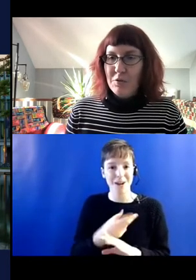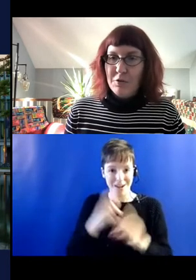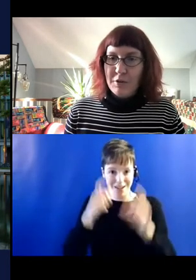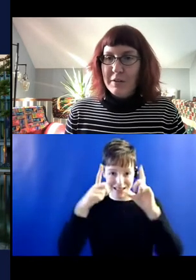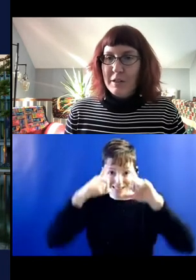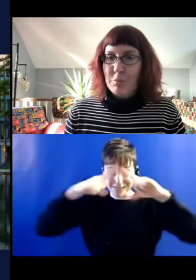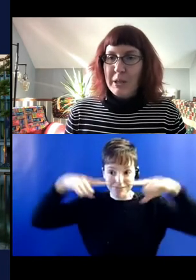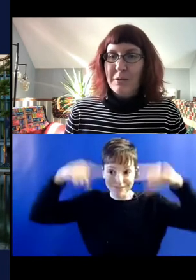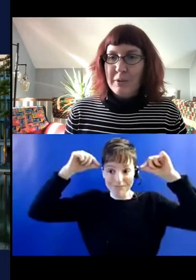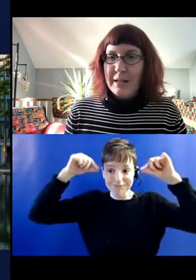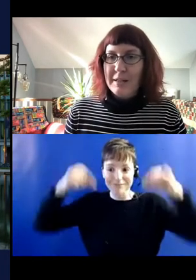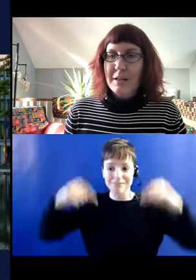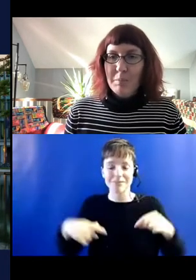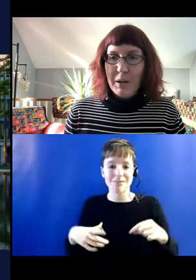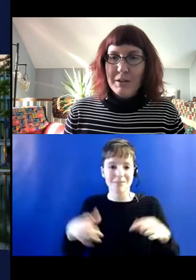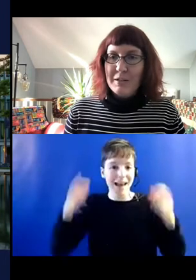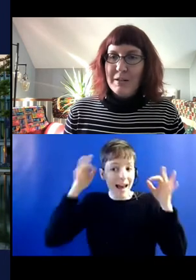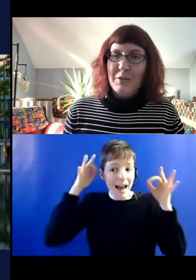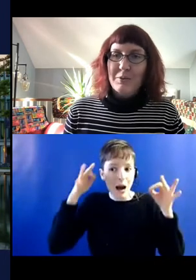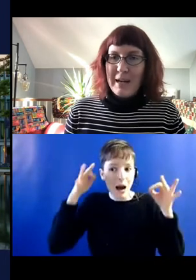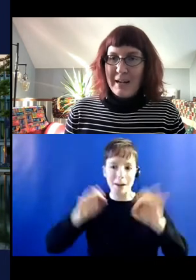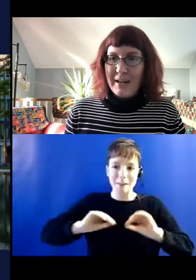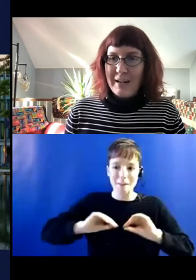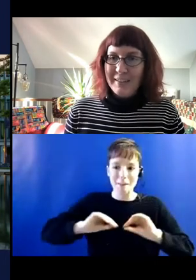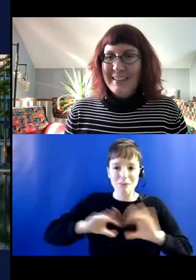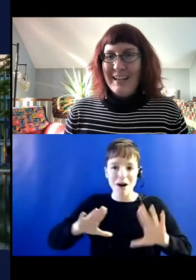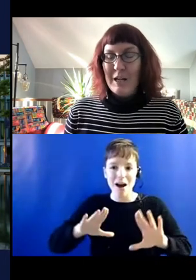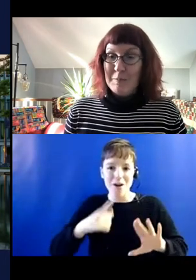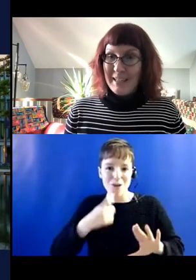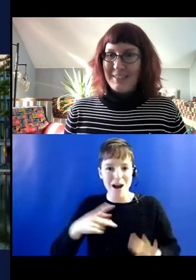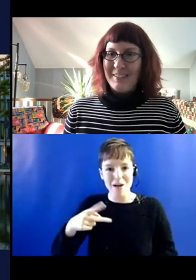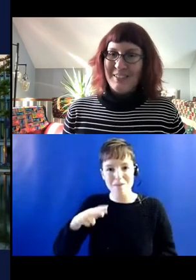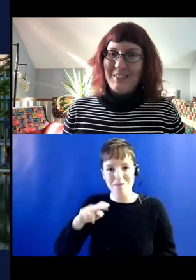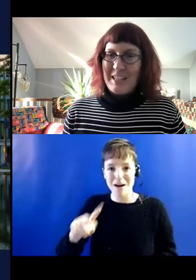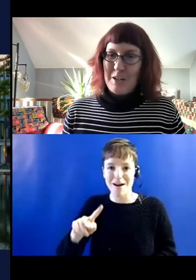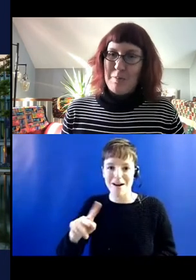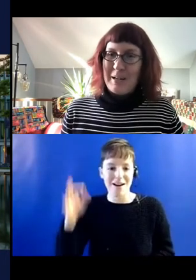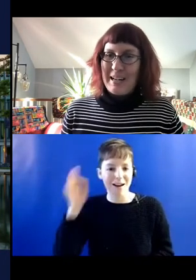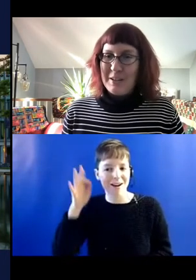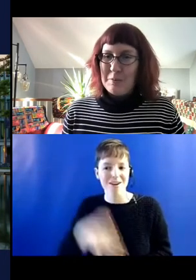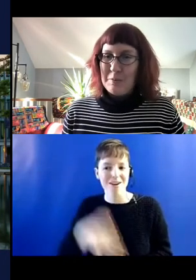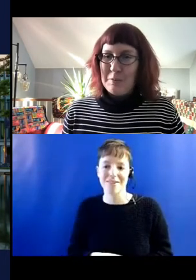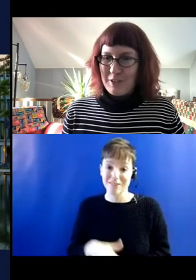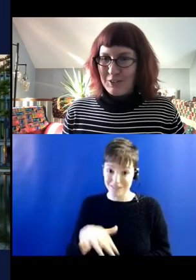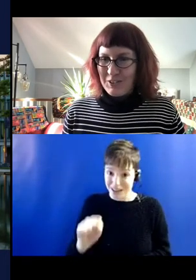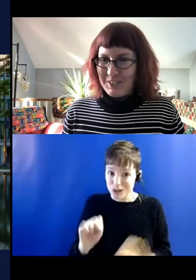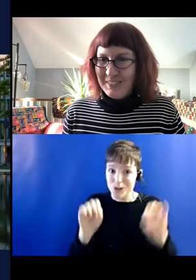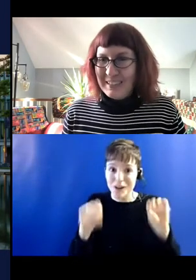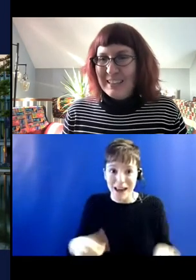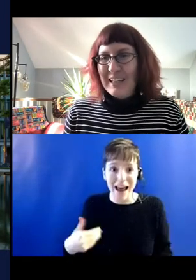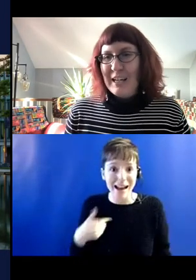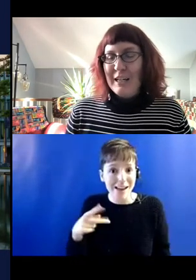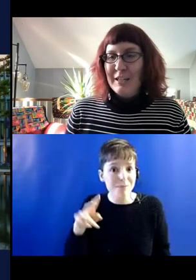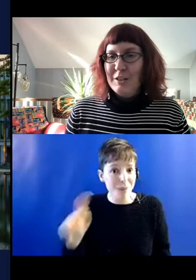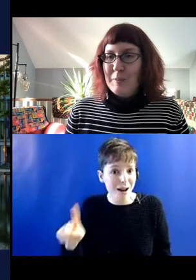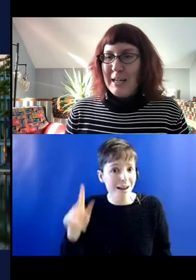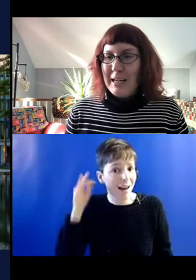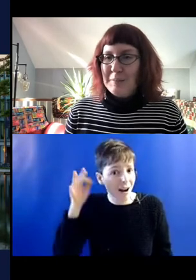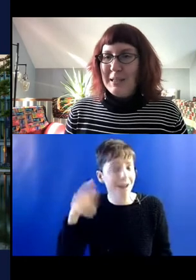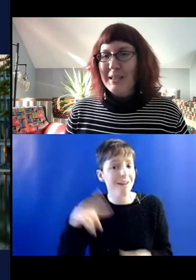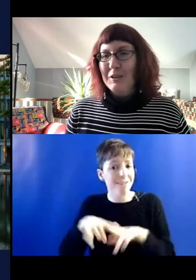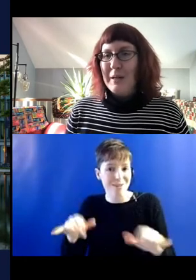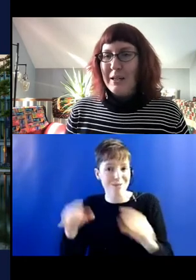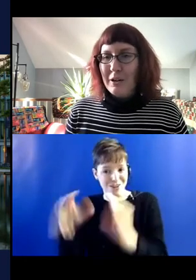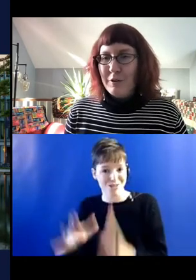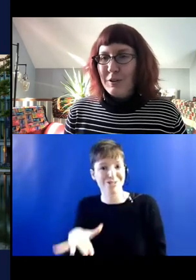I have very bright red, punked out hair. Yes, you can have punk hair and be a professor too. And